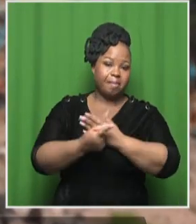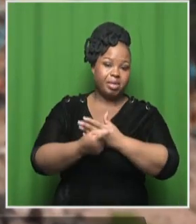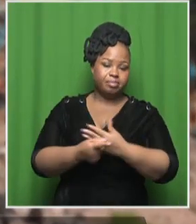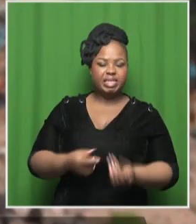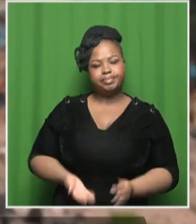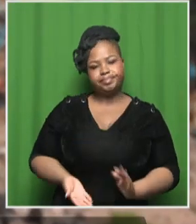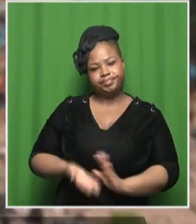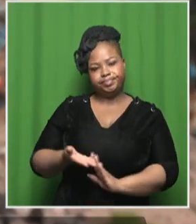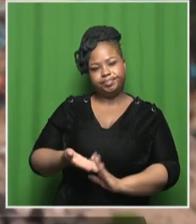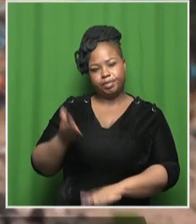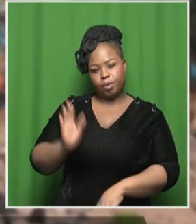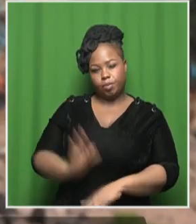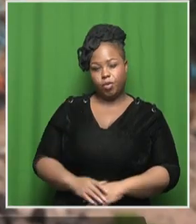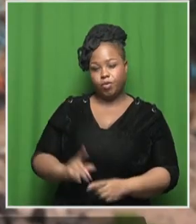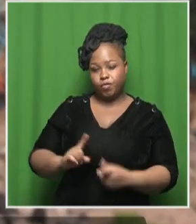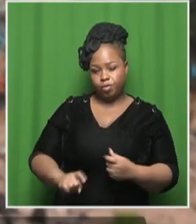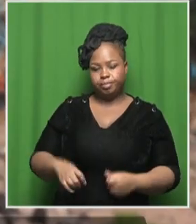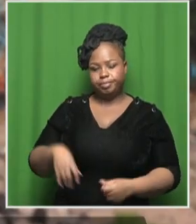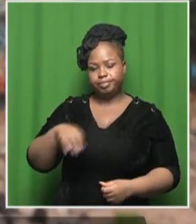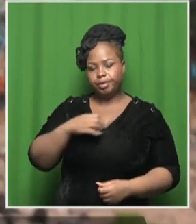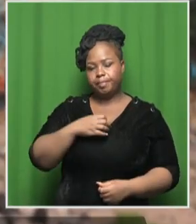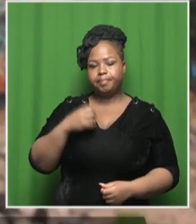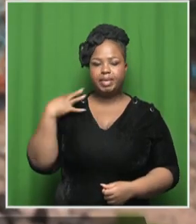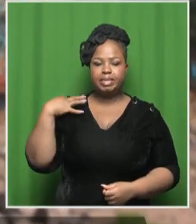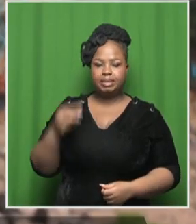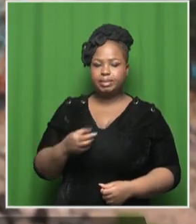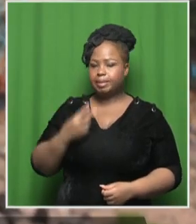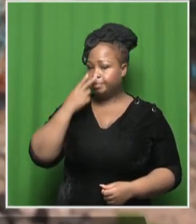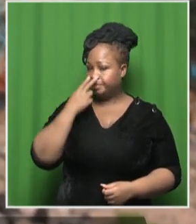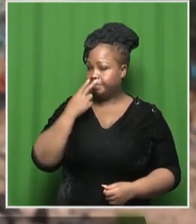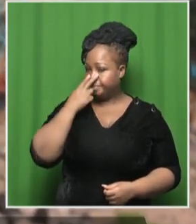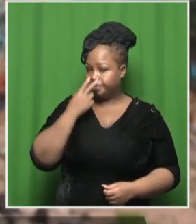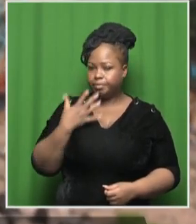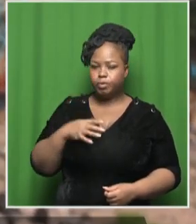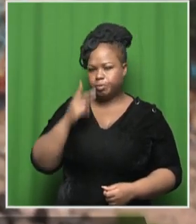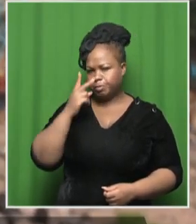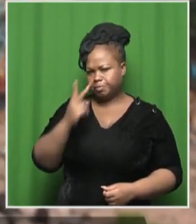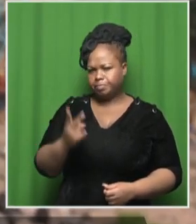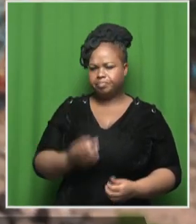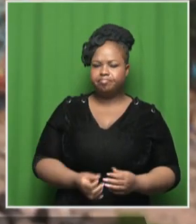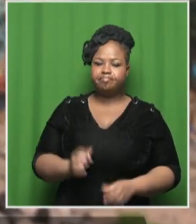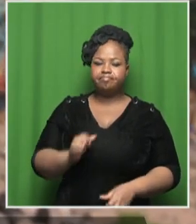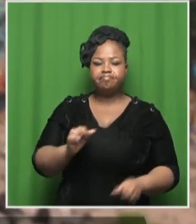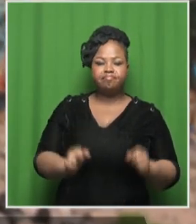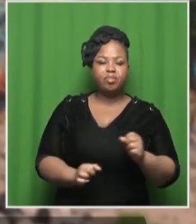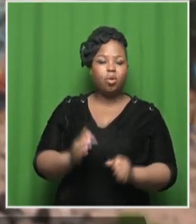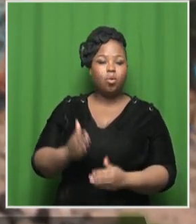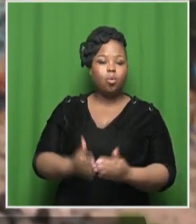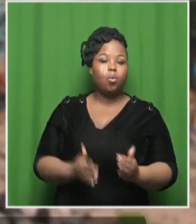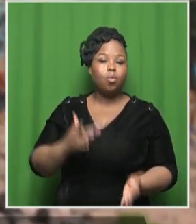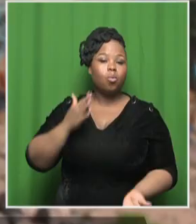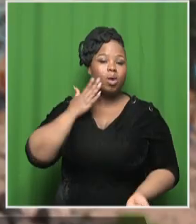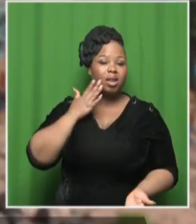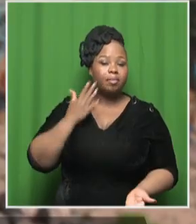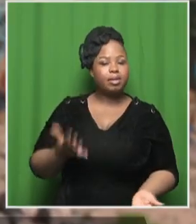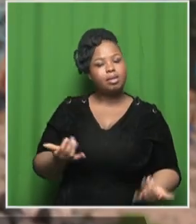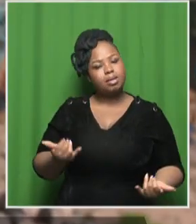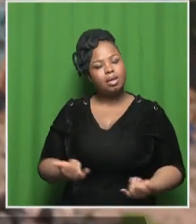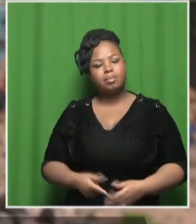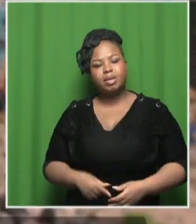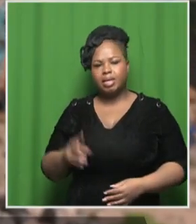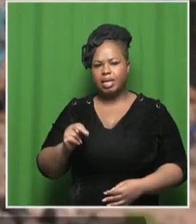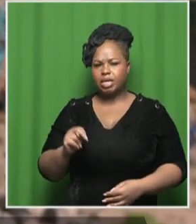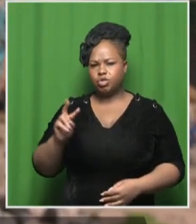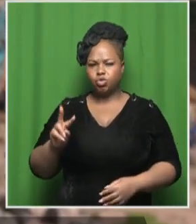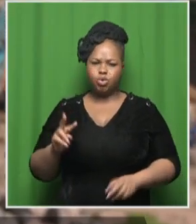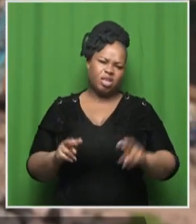update from the horse's mouth from Minister Barbara Creecy to see when exactly this will be completed. And I imagine that many who are traversing through the N2